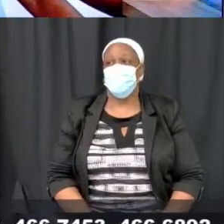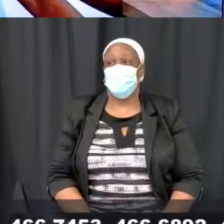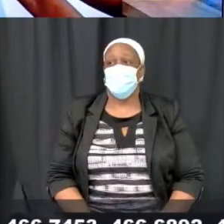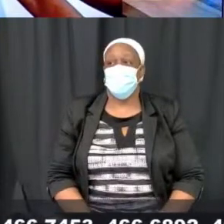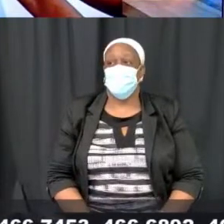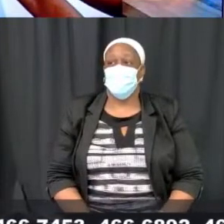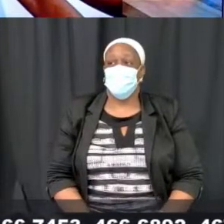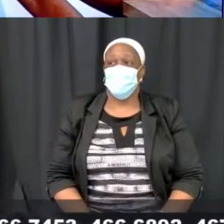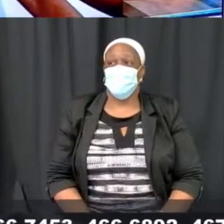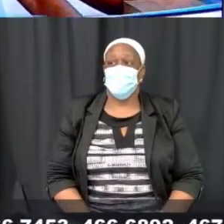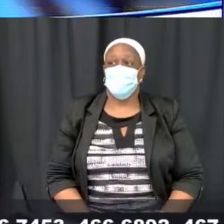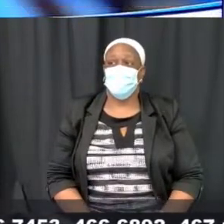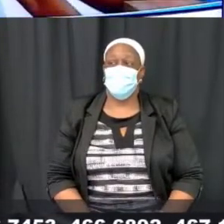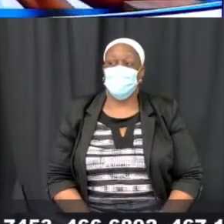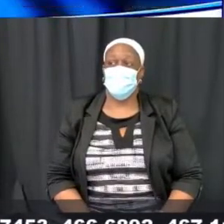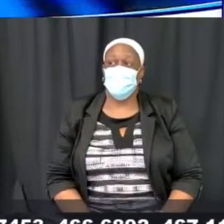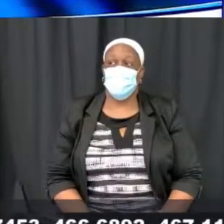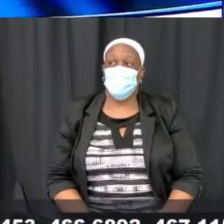Additionally,